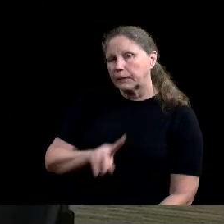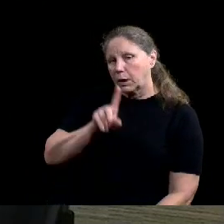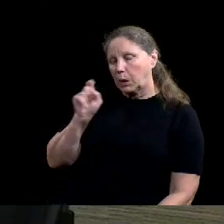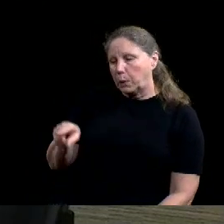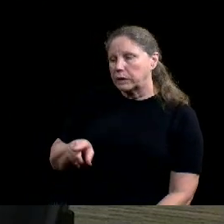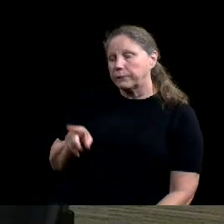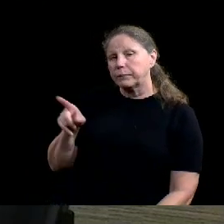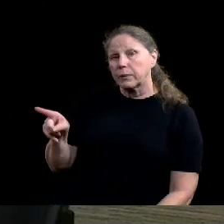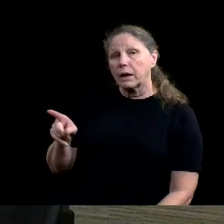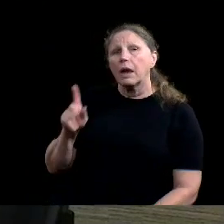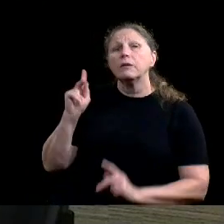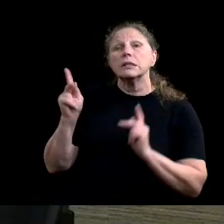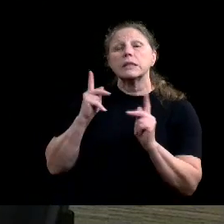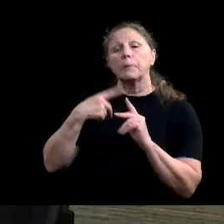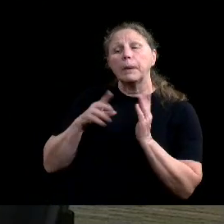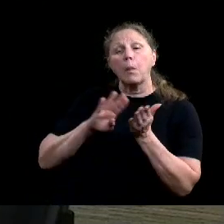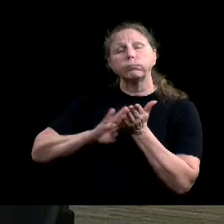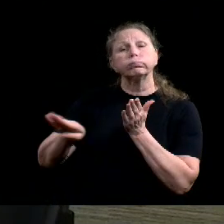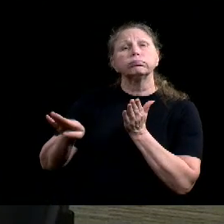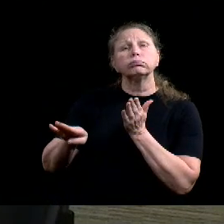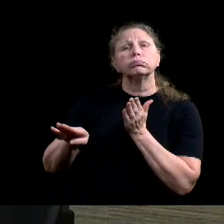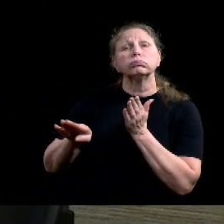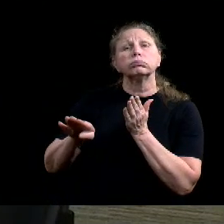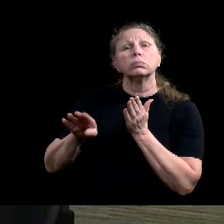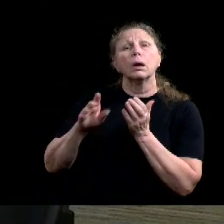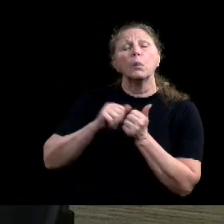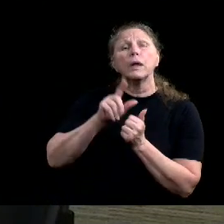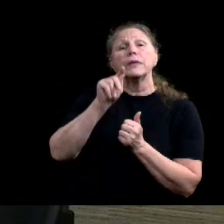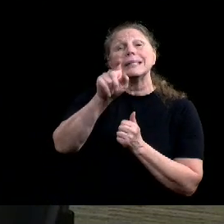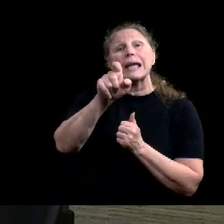rates or valuations as a result of the pandemic?